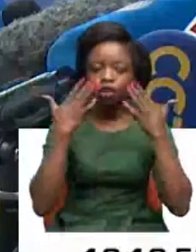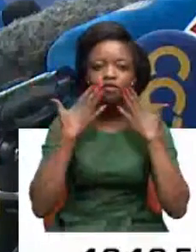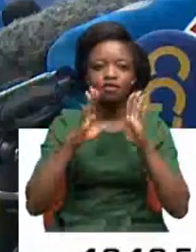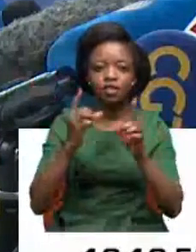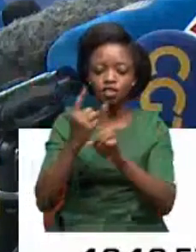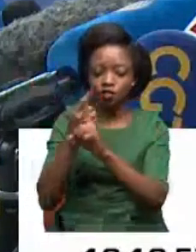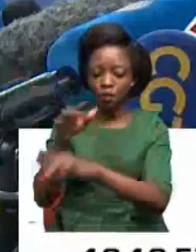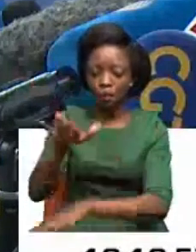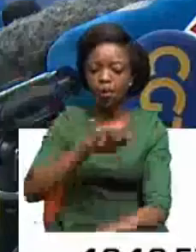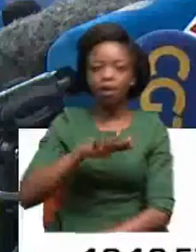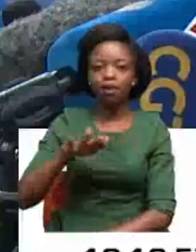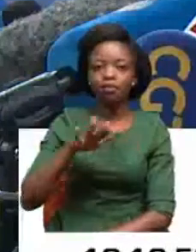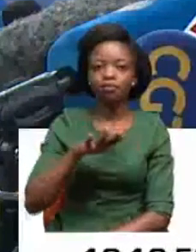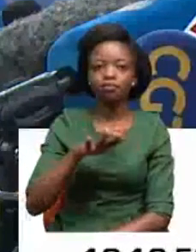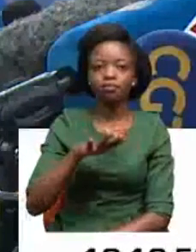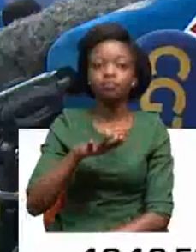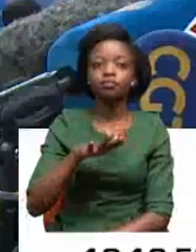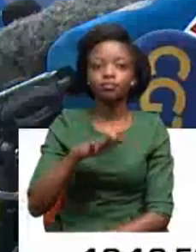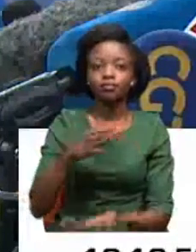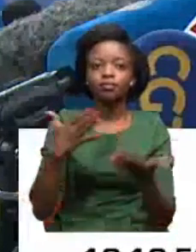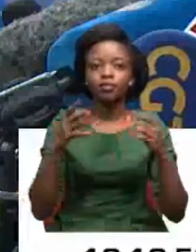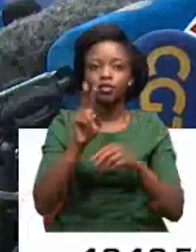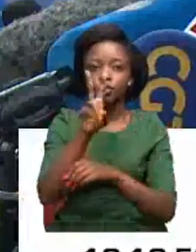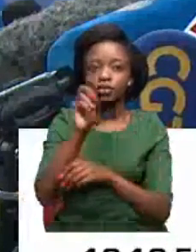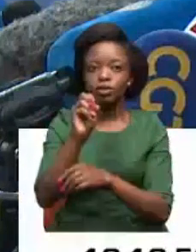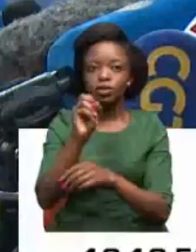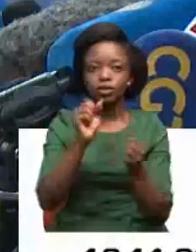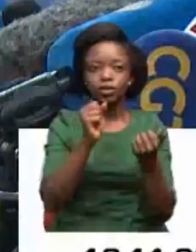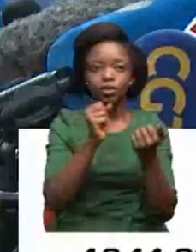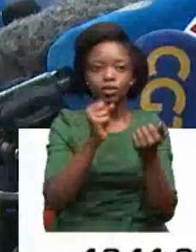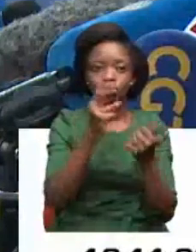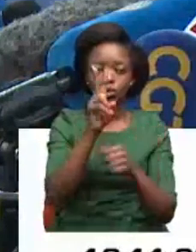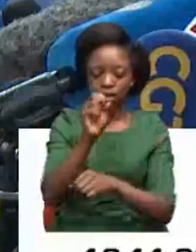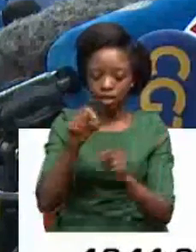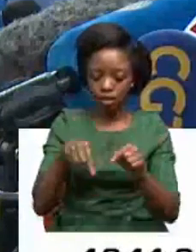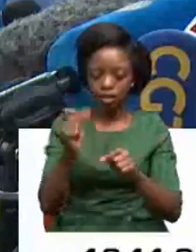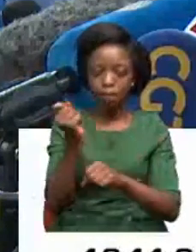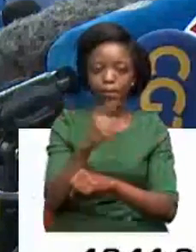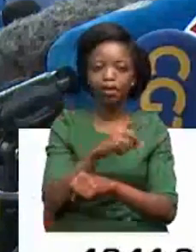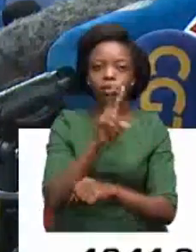points of entry since 20th January 2020.